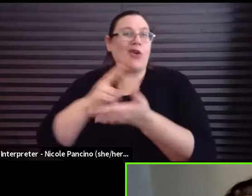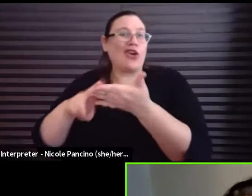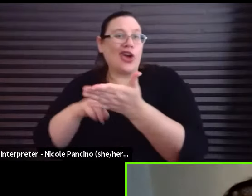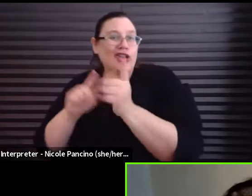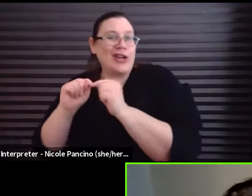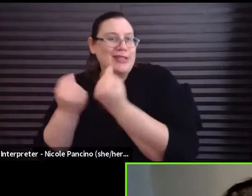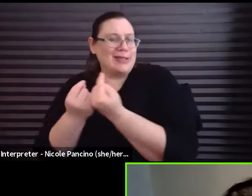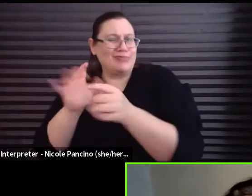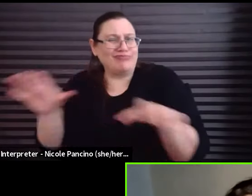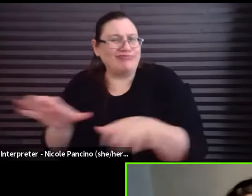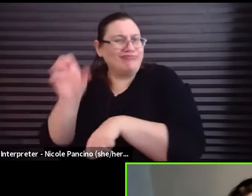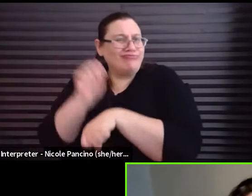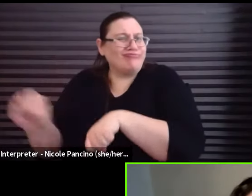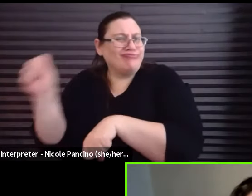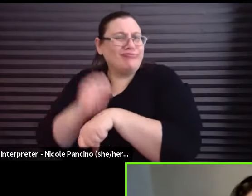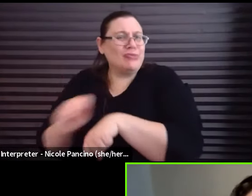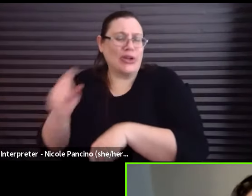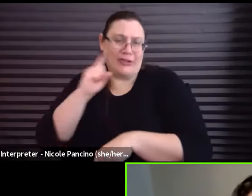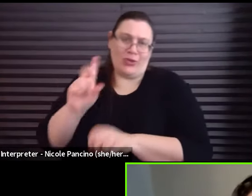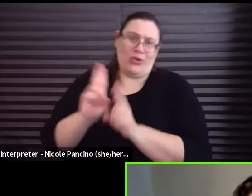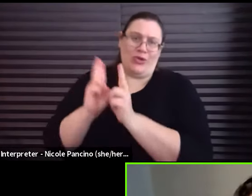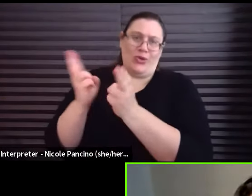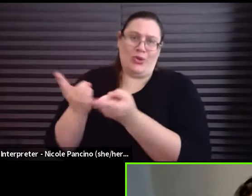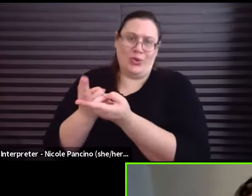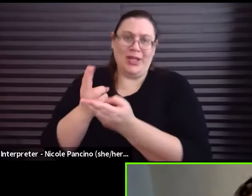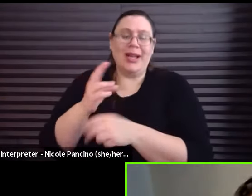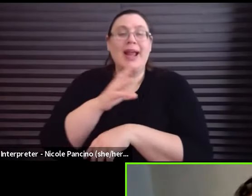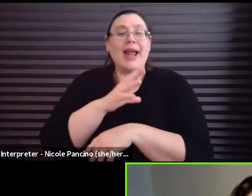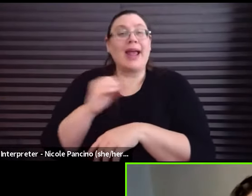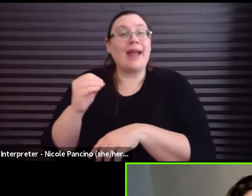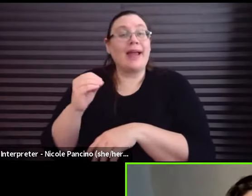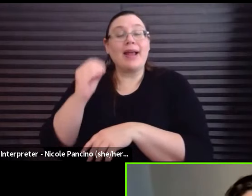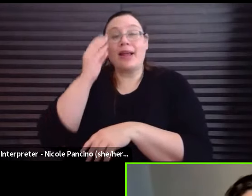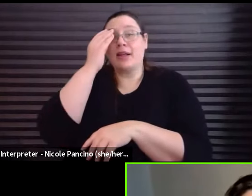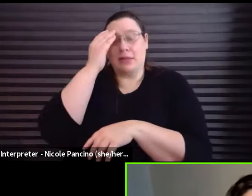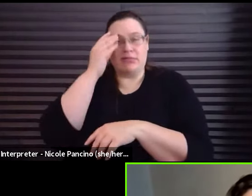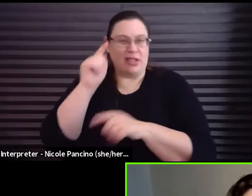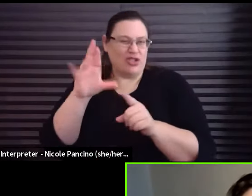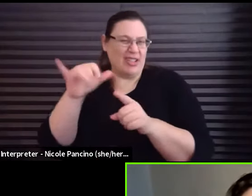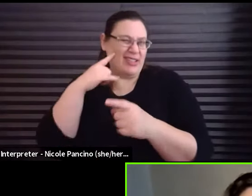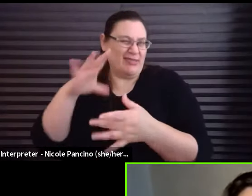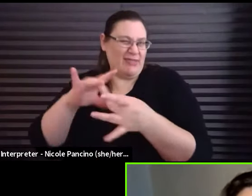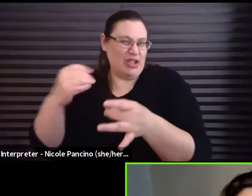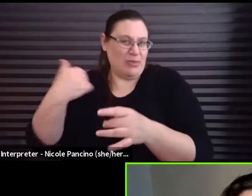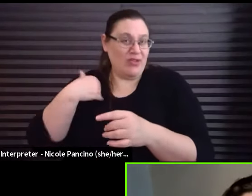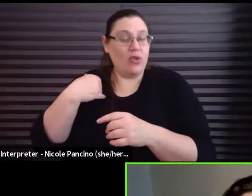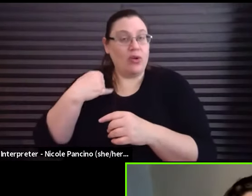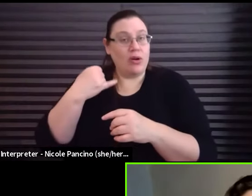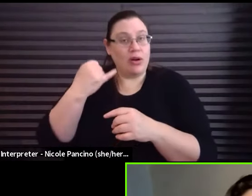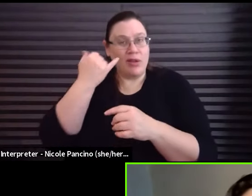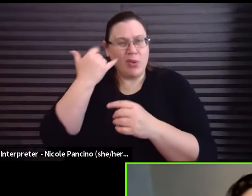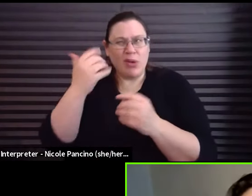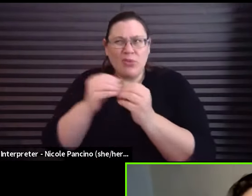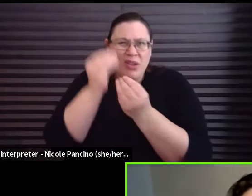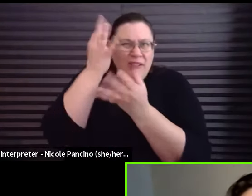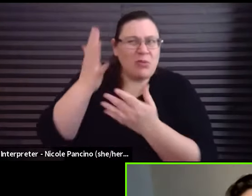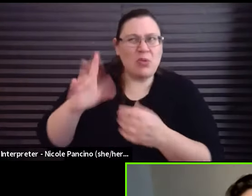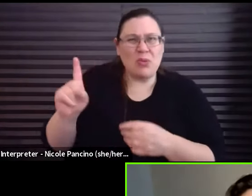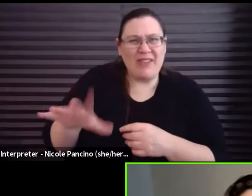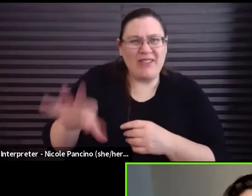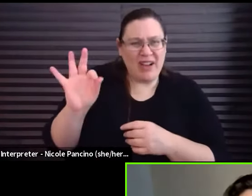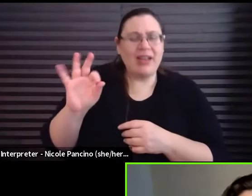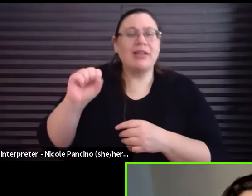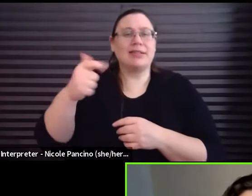all the work that you do on behalf of the union. And if, as Tracy mentioned, if you want to go get more info, you can look at